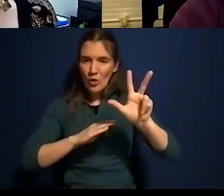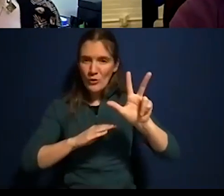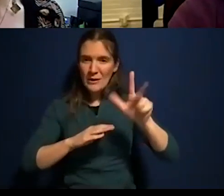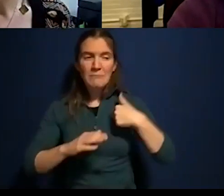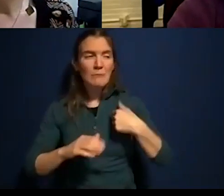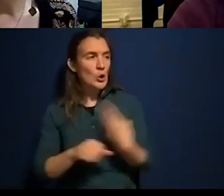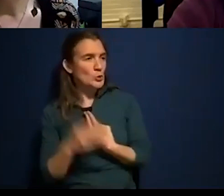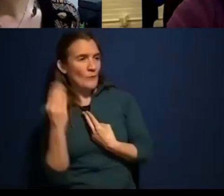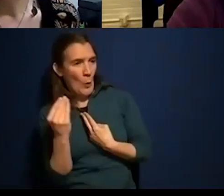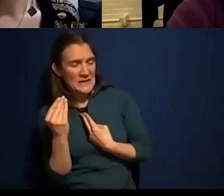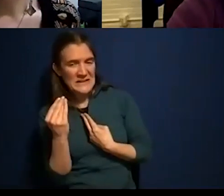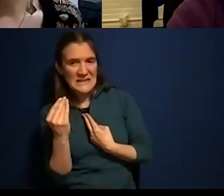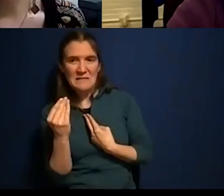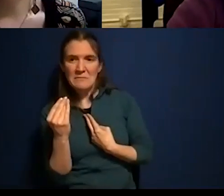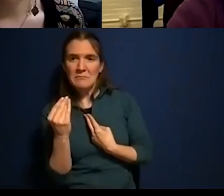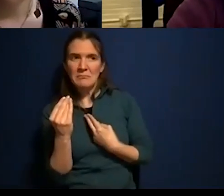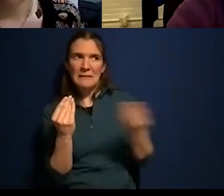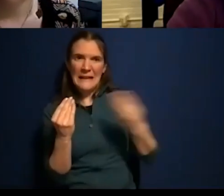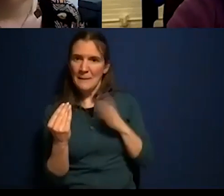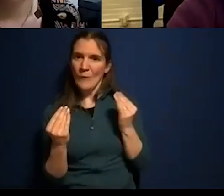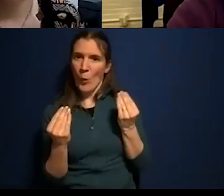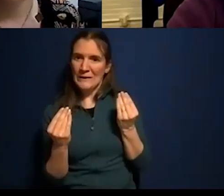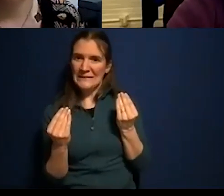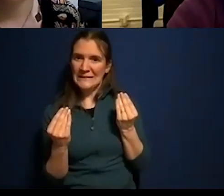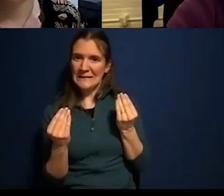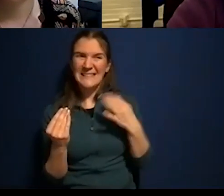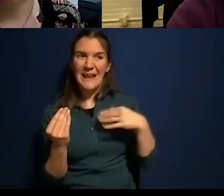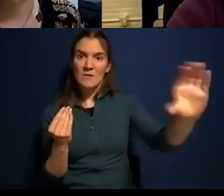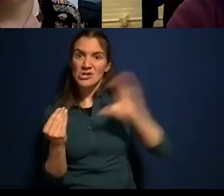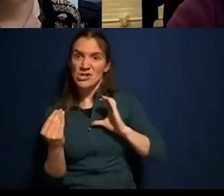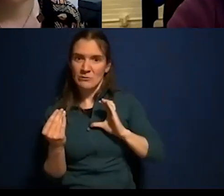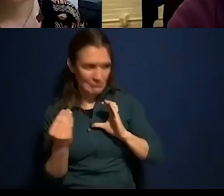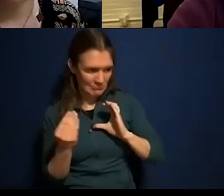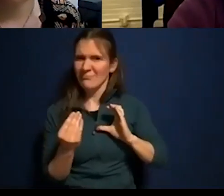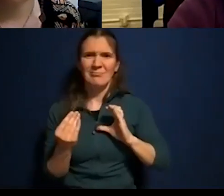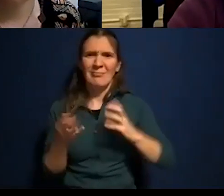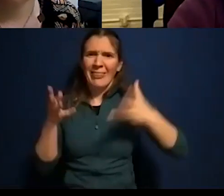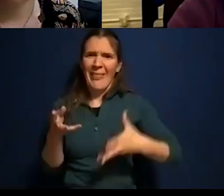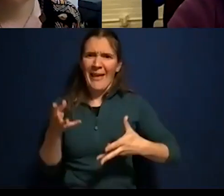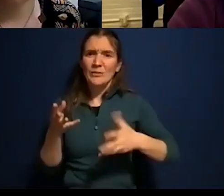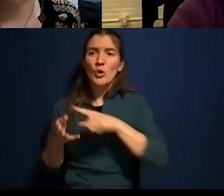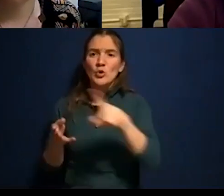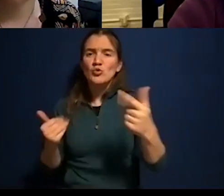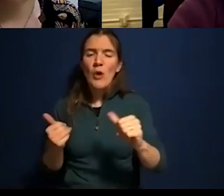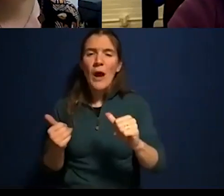me, I would encourage you to be as actual expenses as possible.